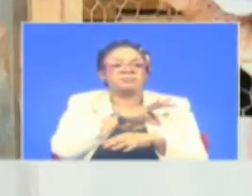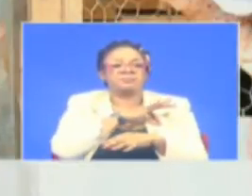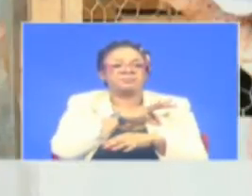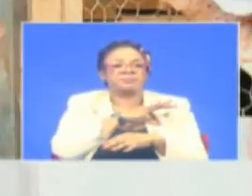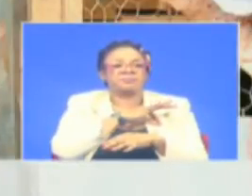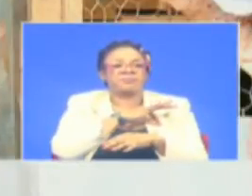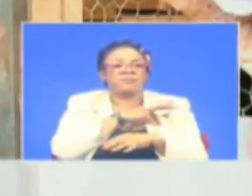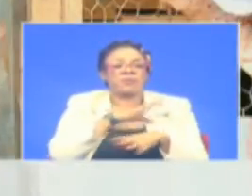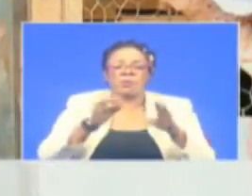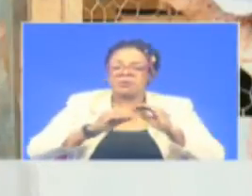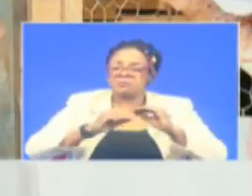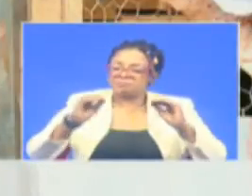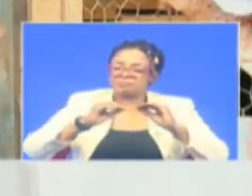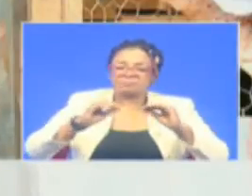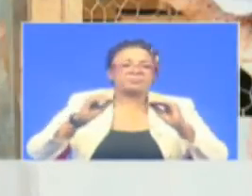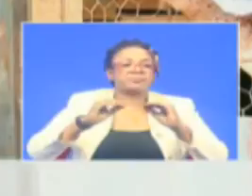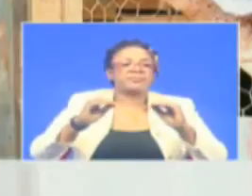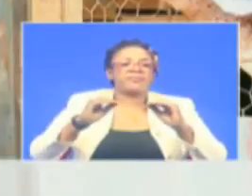We trained them Vikomba,